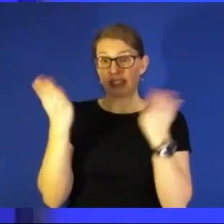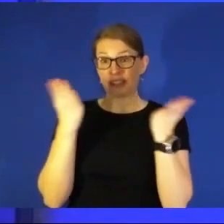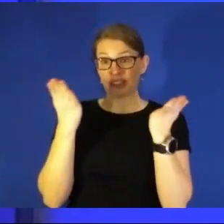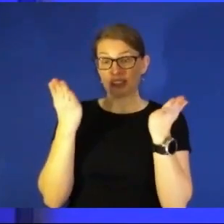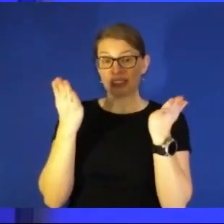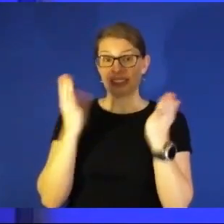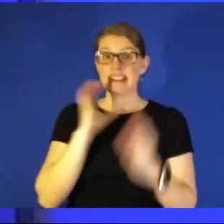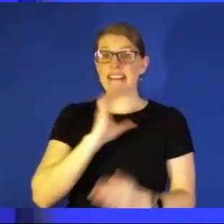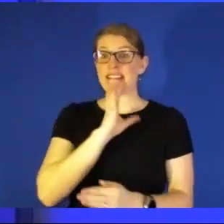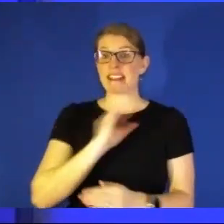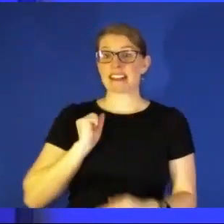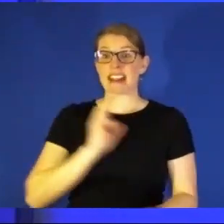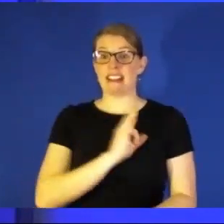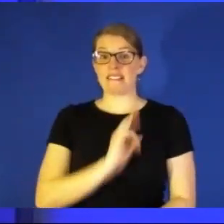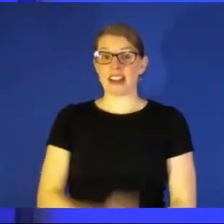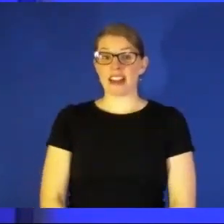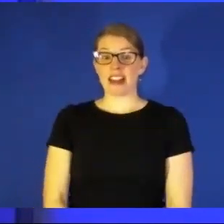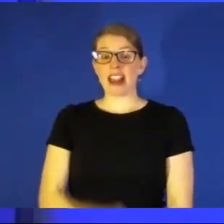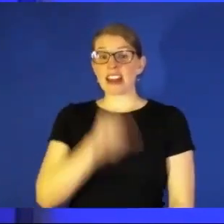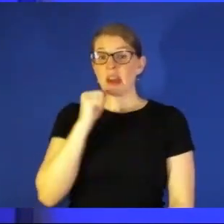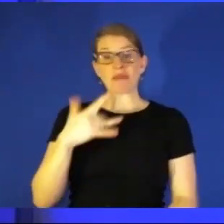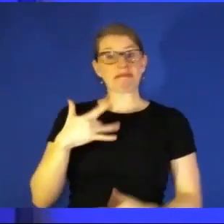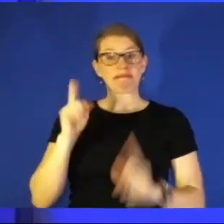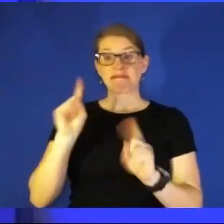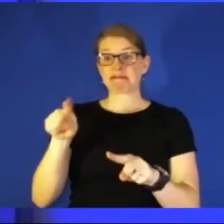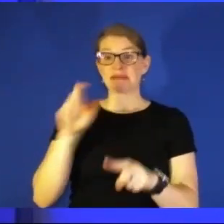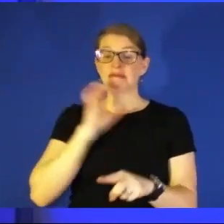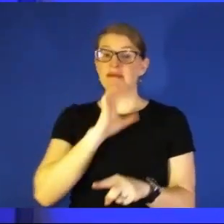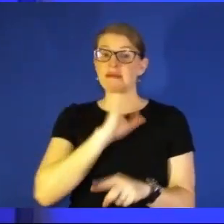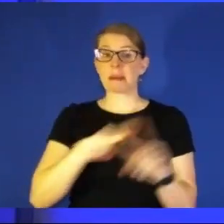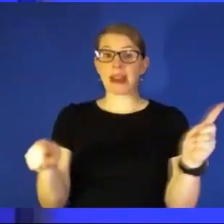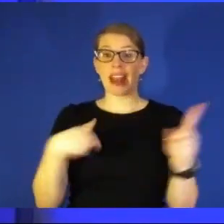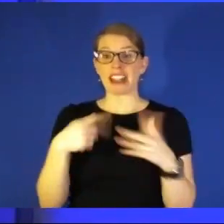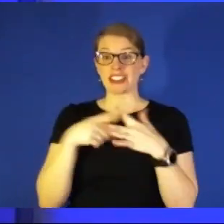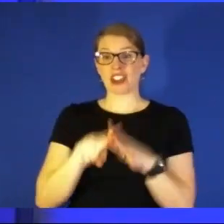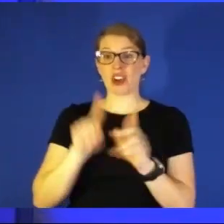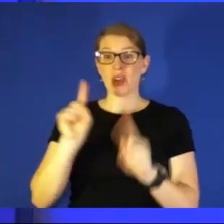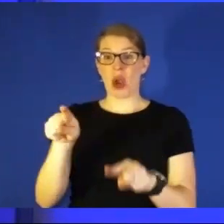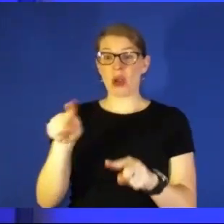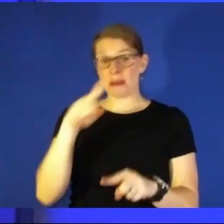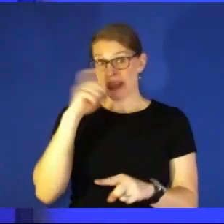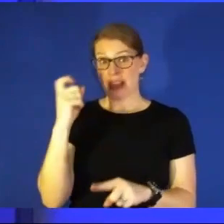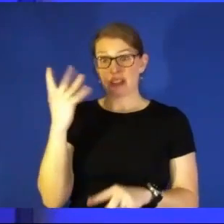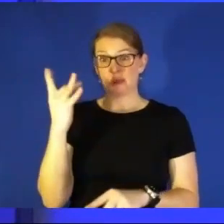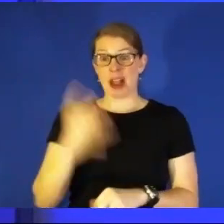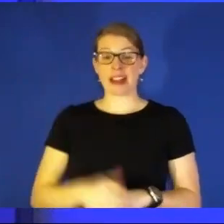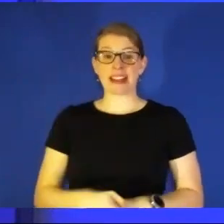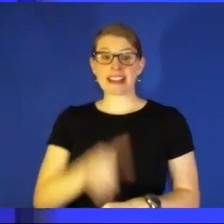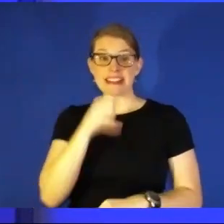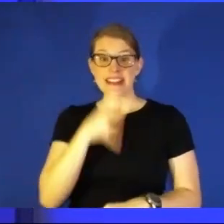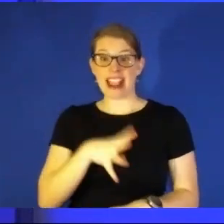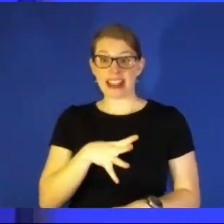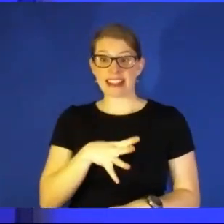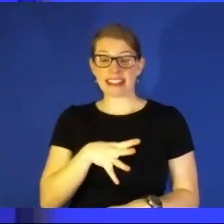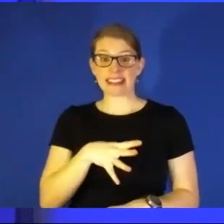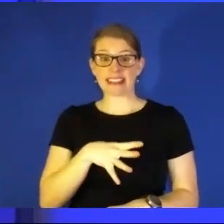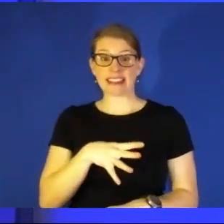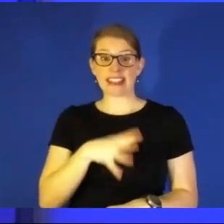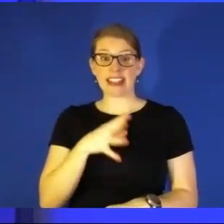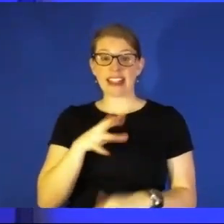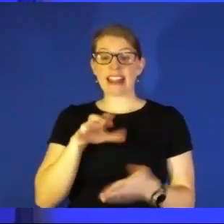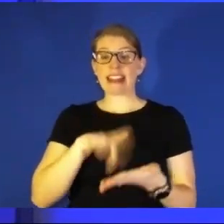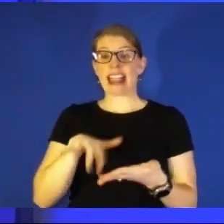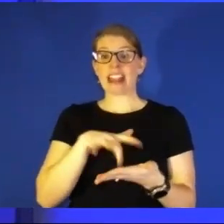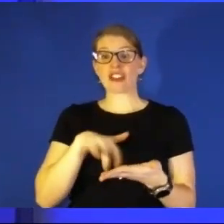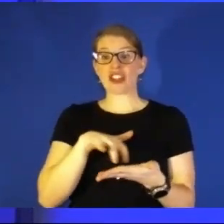staff. I don't usually go to the cafeteria, but I started going because the ladies and the cashiers